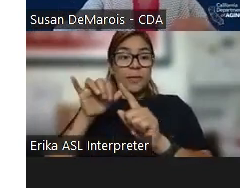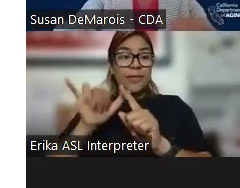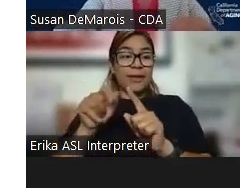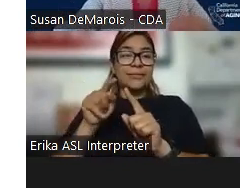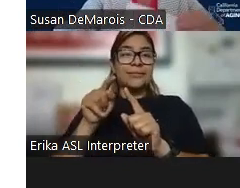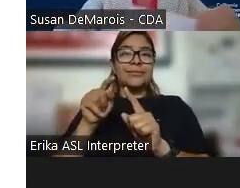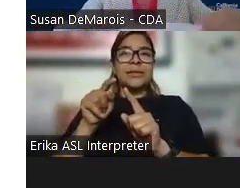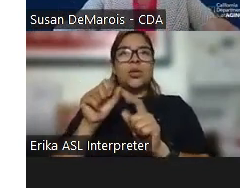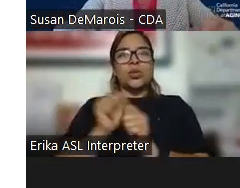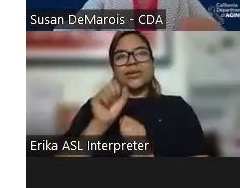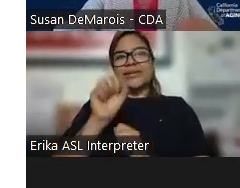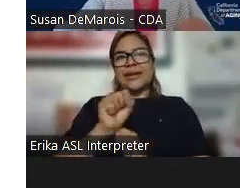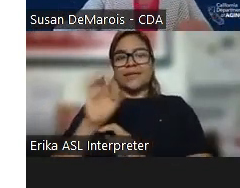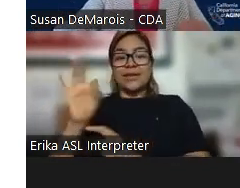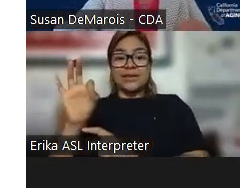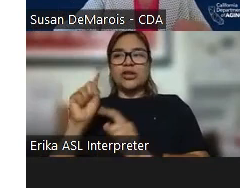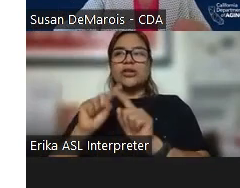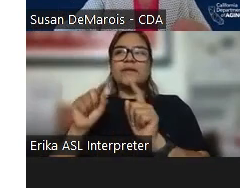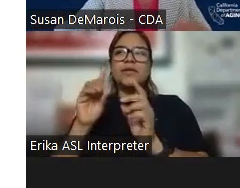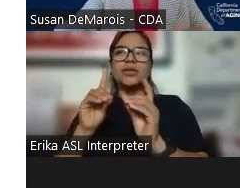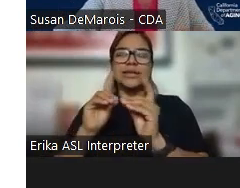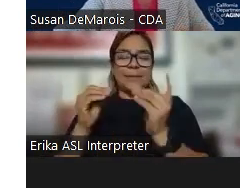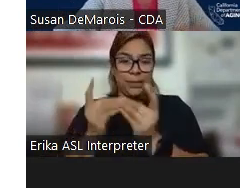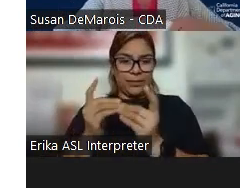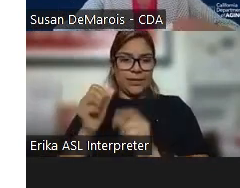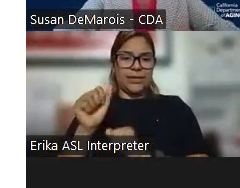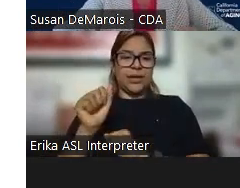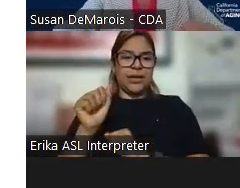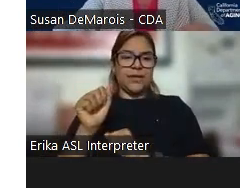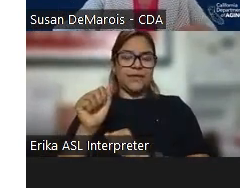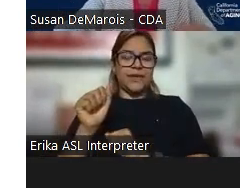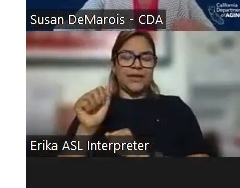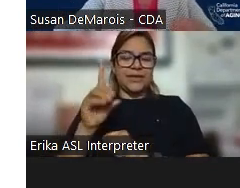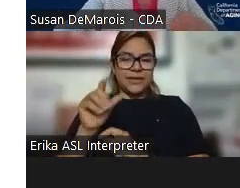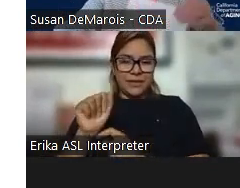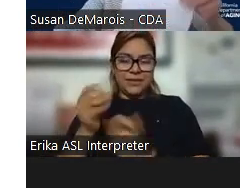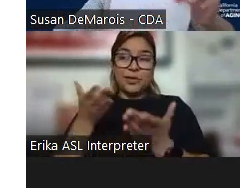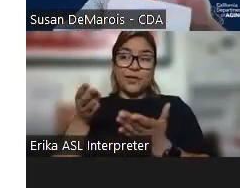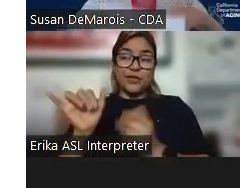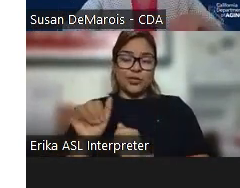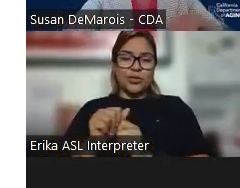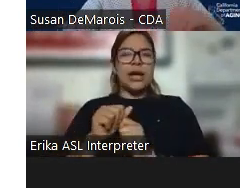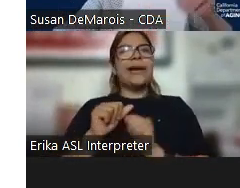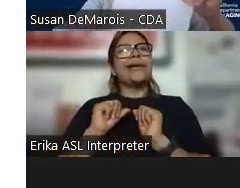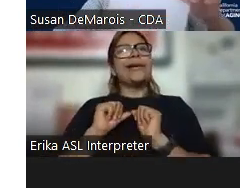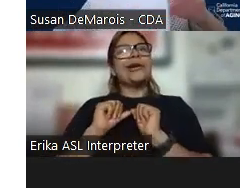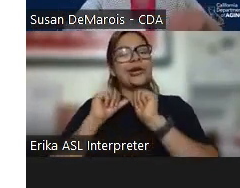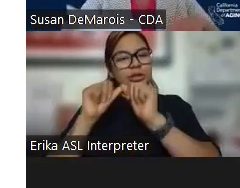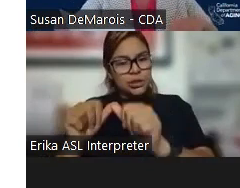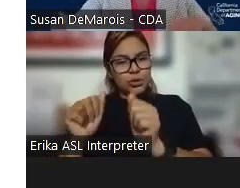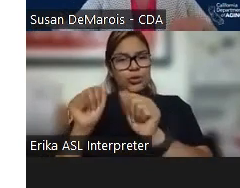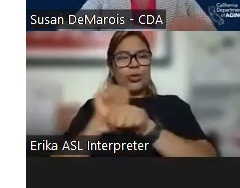San Francisco Department of Disability and Aging Services. After that, I continued to do dementia care trainings